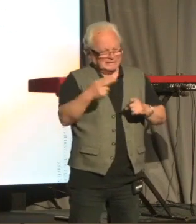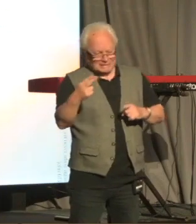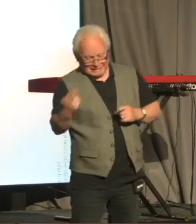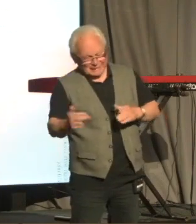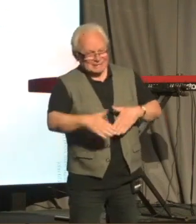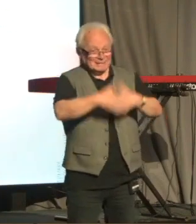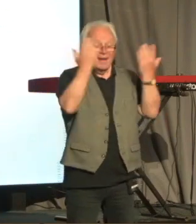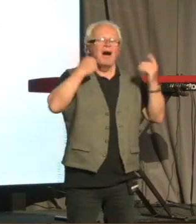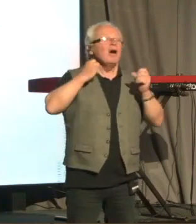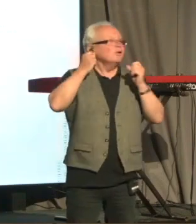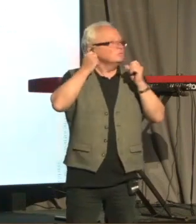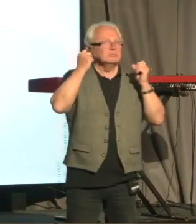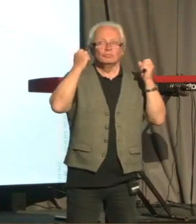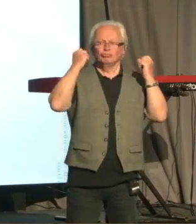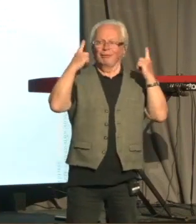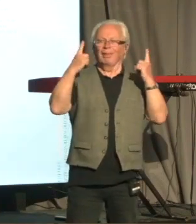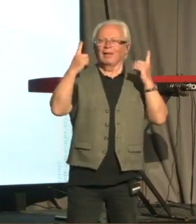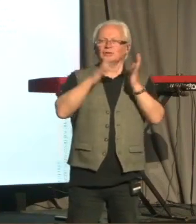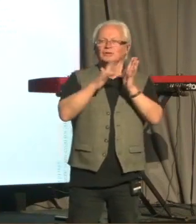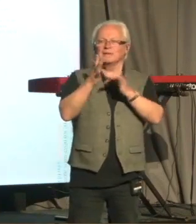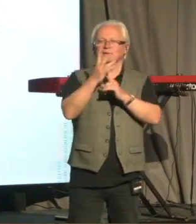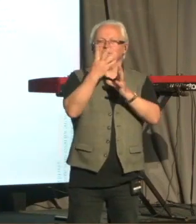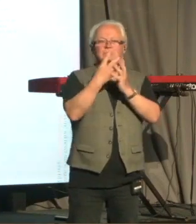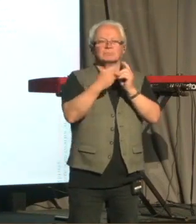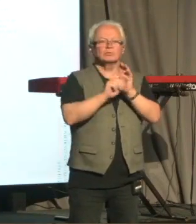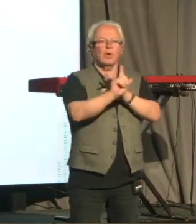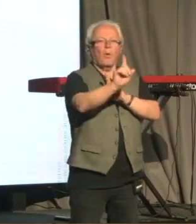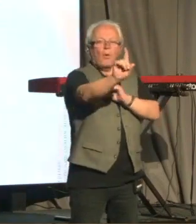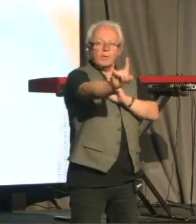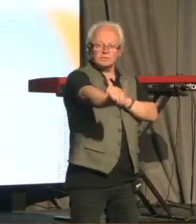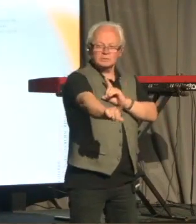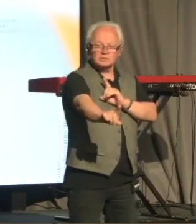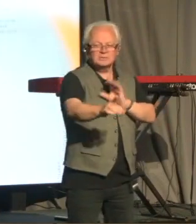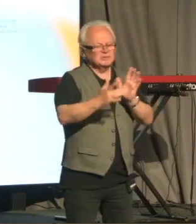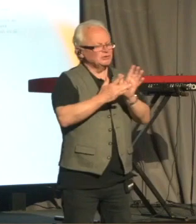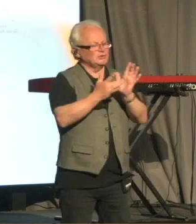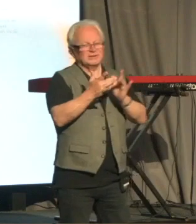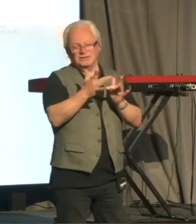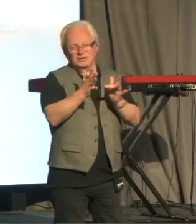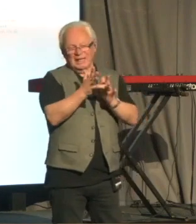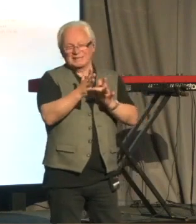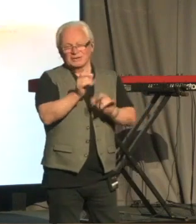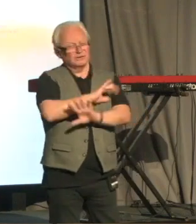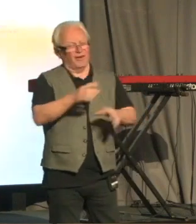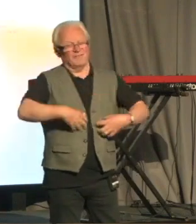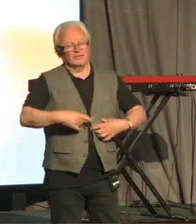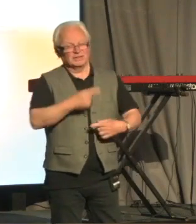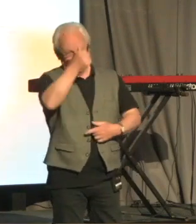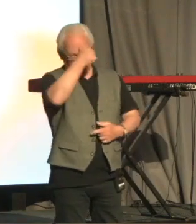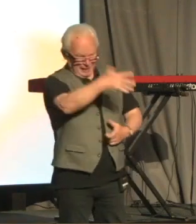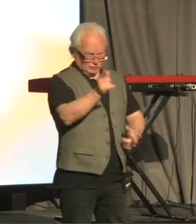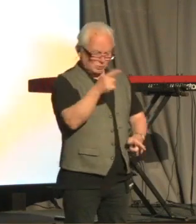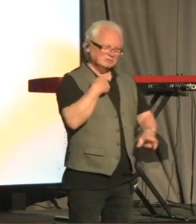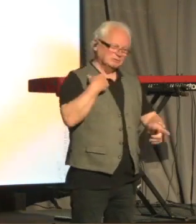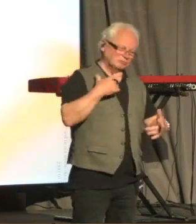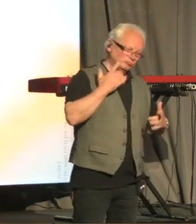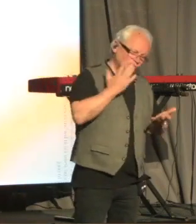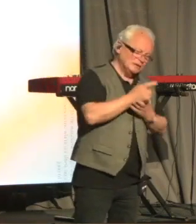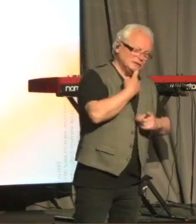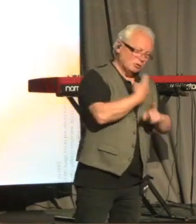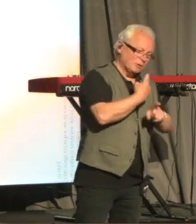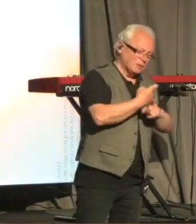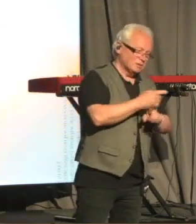But Jesus, who isn't afraid ever to say it how it is, I love that about him in the Bible. He says, guys, save it.